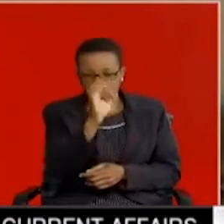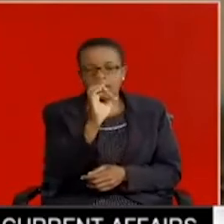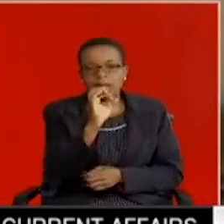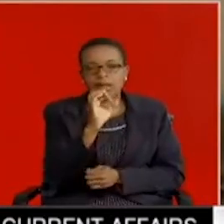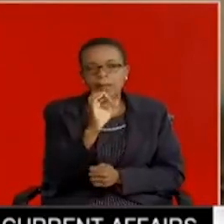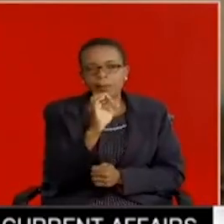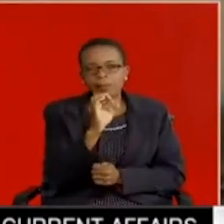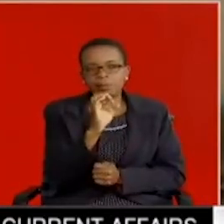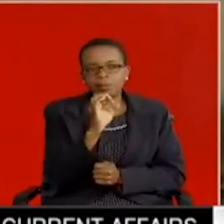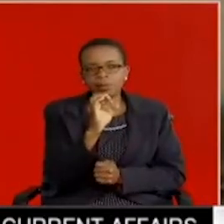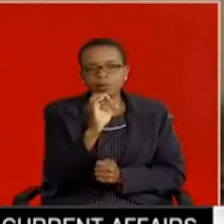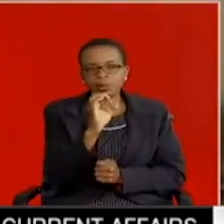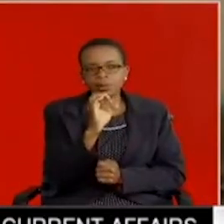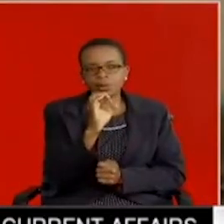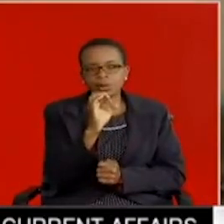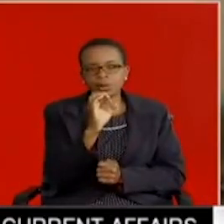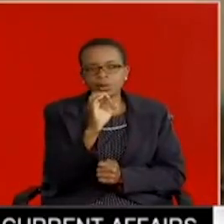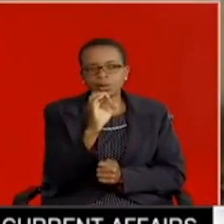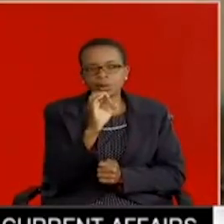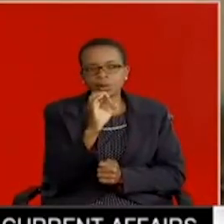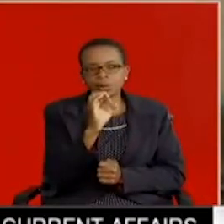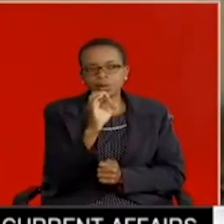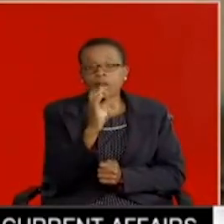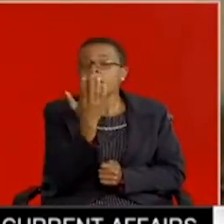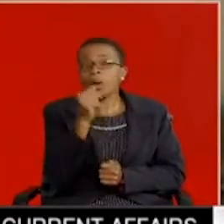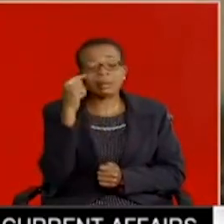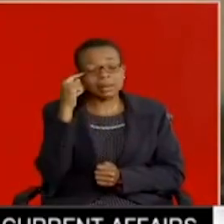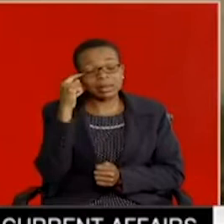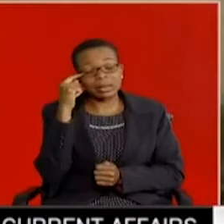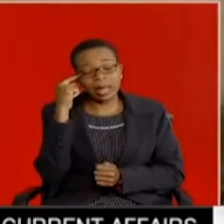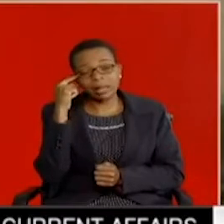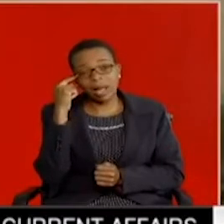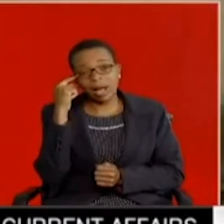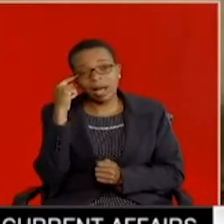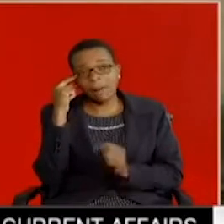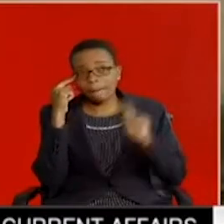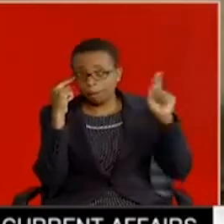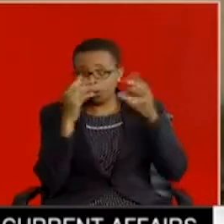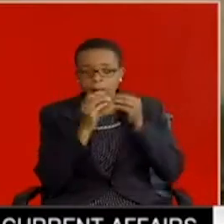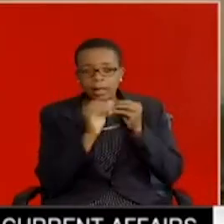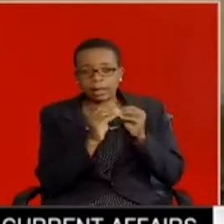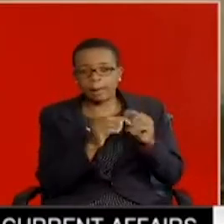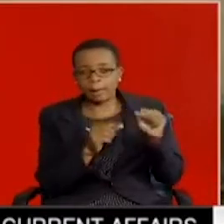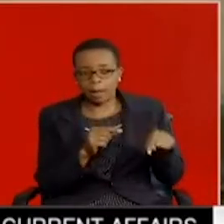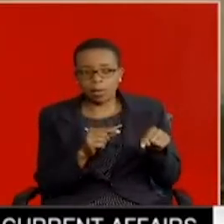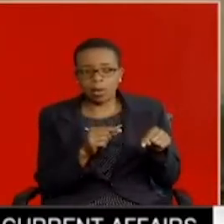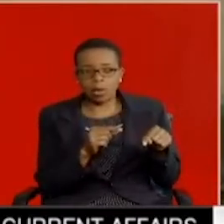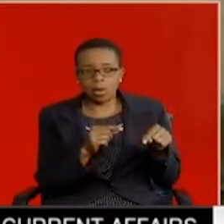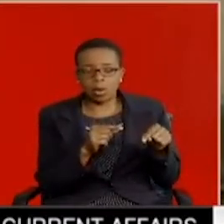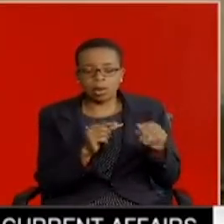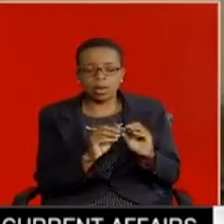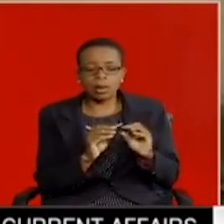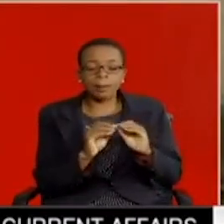2 to 8 degrees Celsius. So from Beijing, from the factory, they were